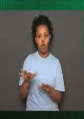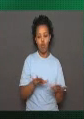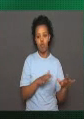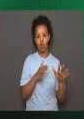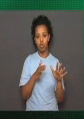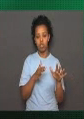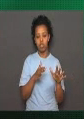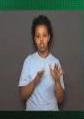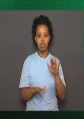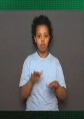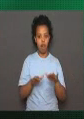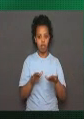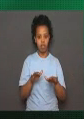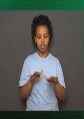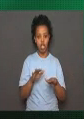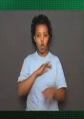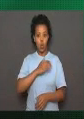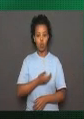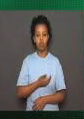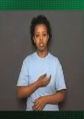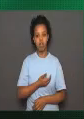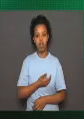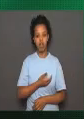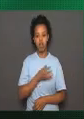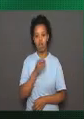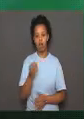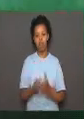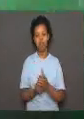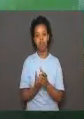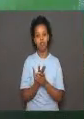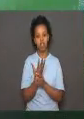balance, puberty, and fertility.